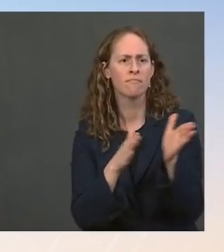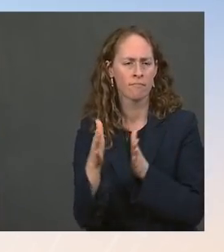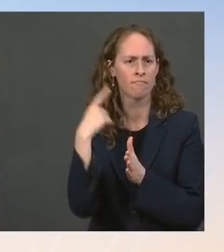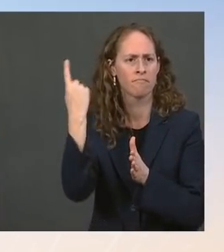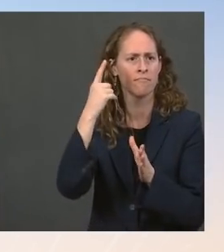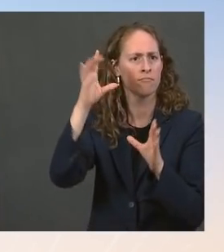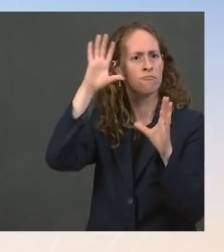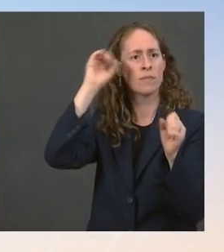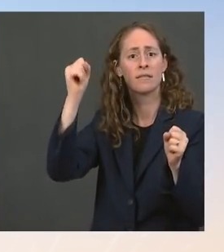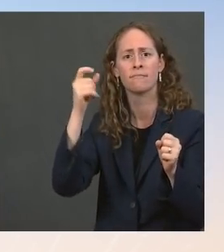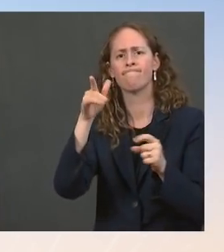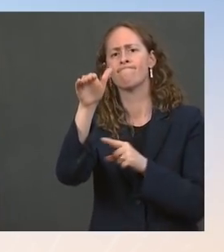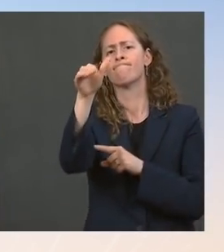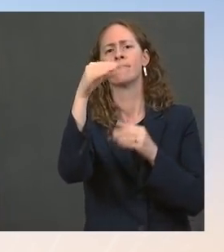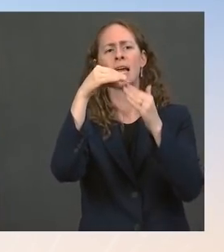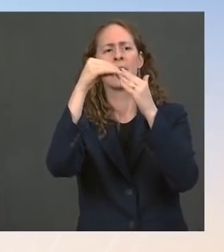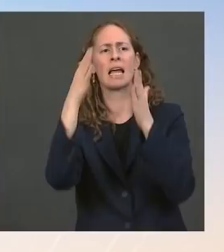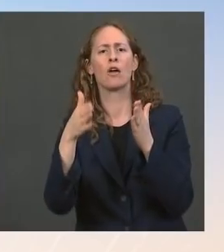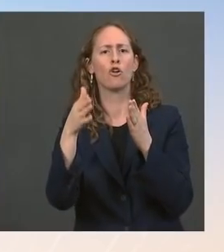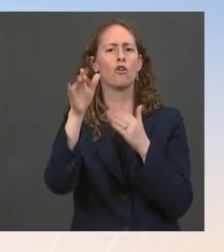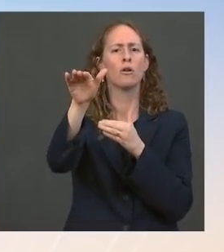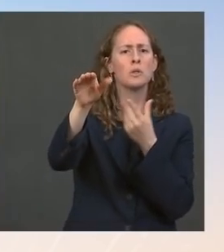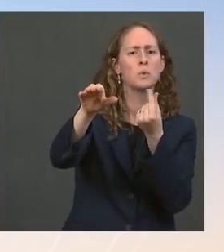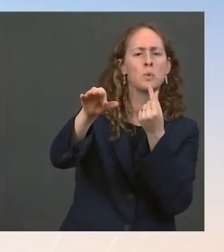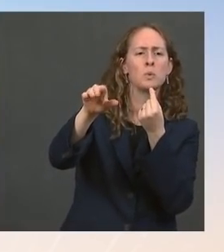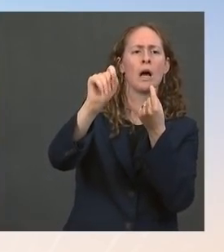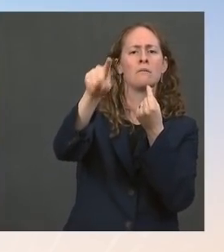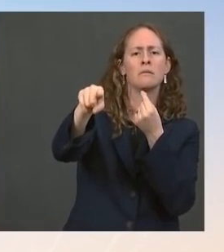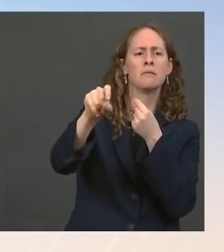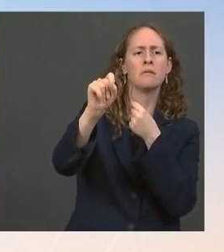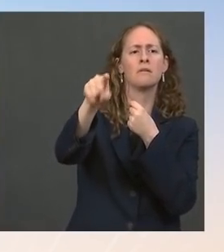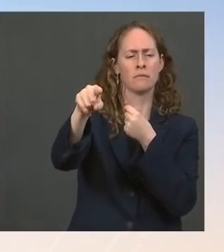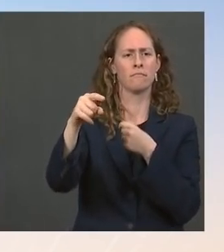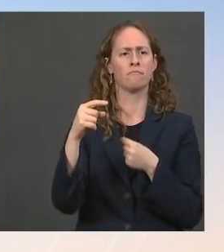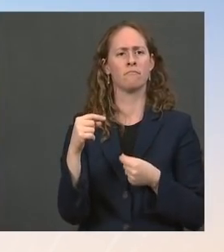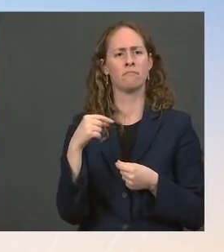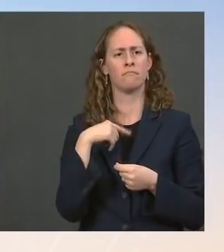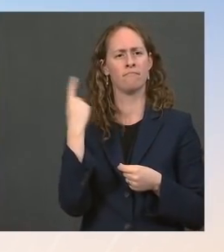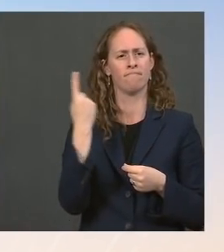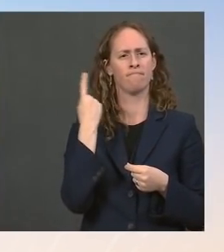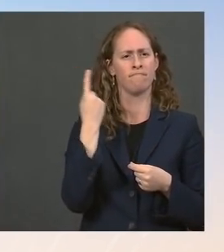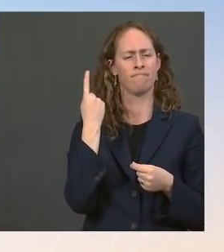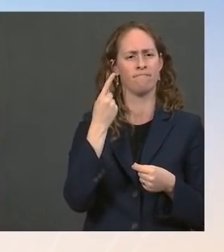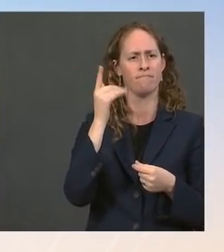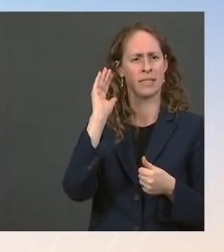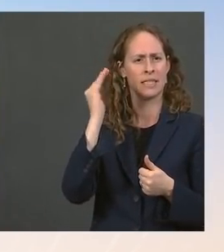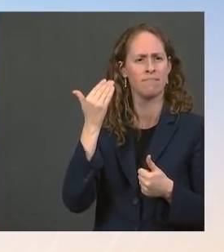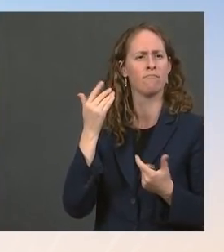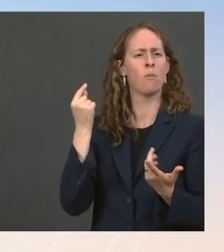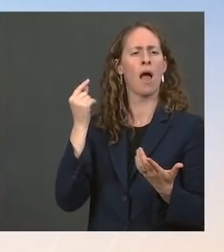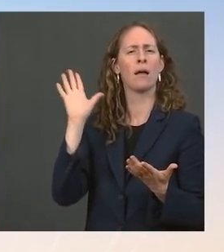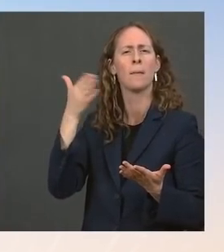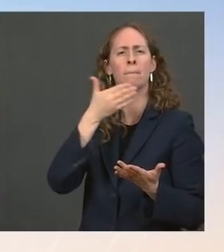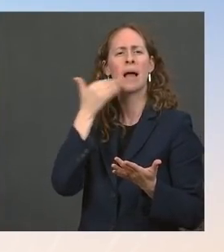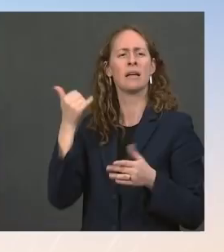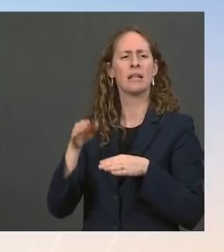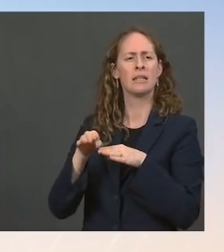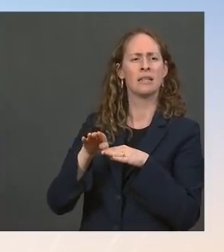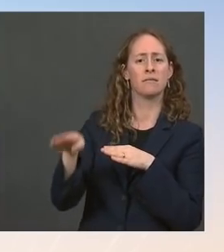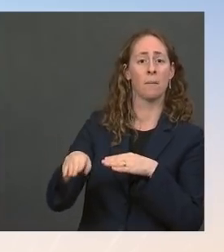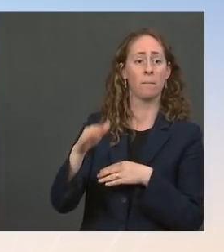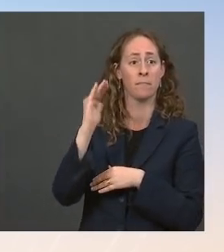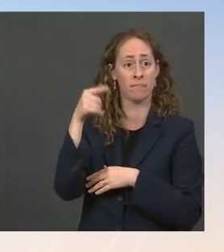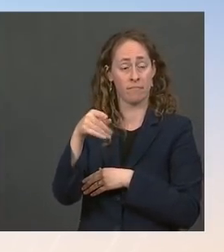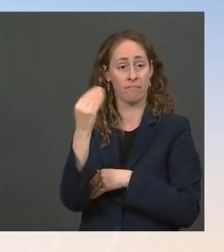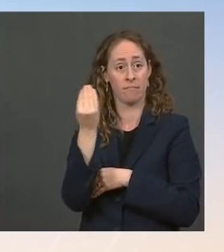are. But what has he indicated he thinks the next best steps are? Is he looking at Monday as a hard deadline, or